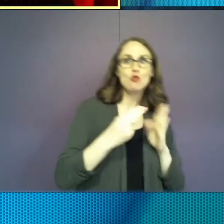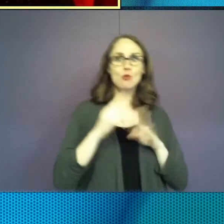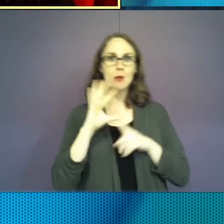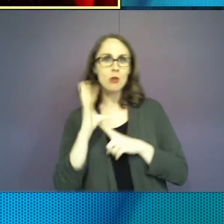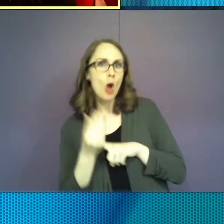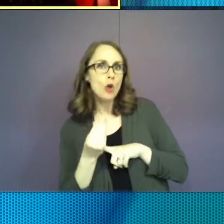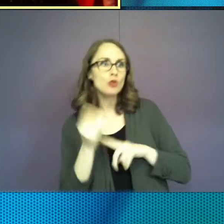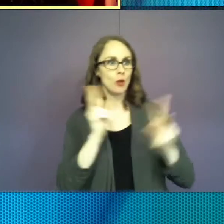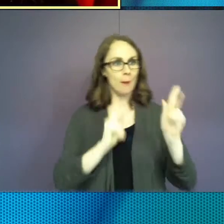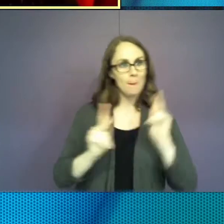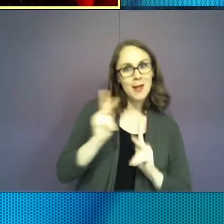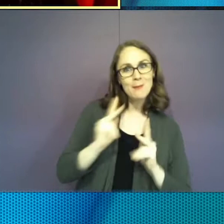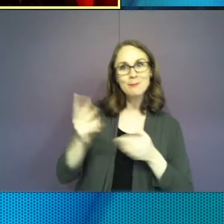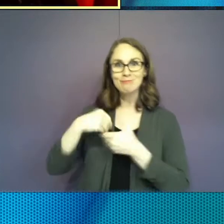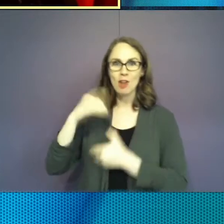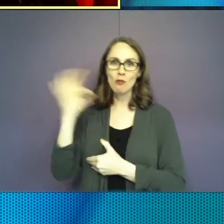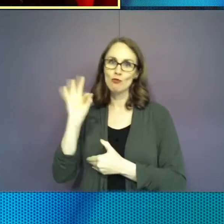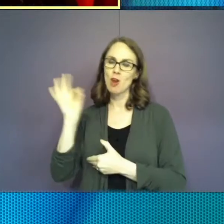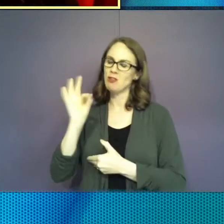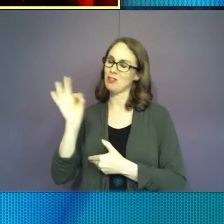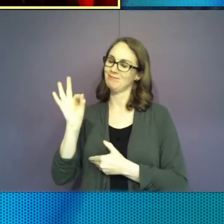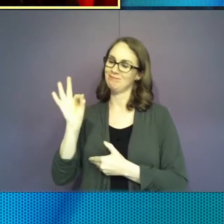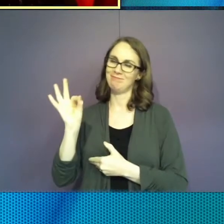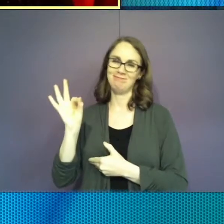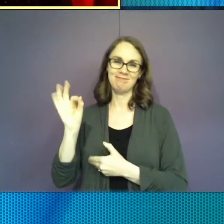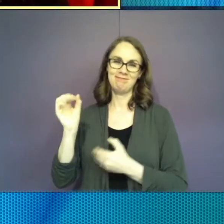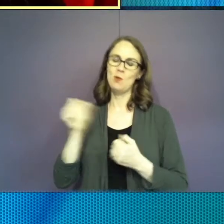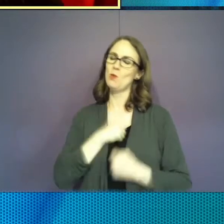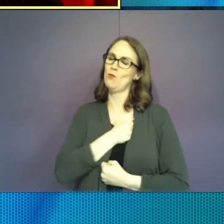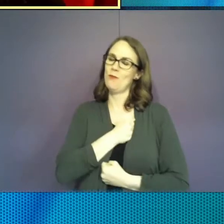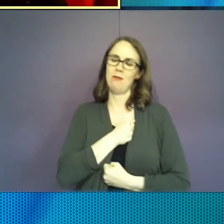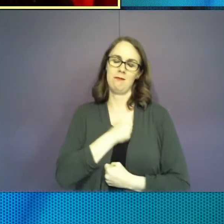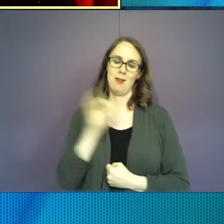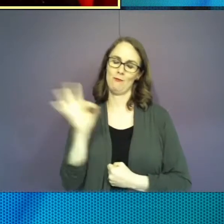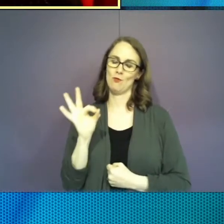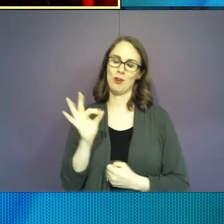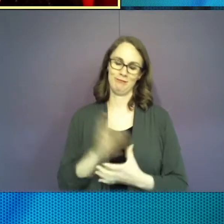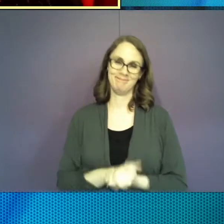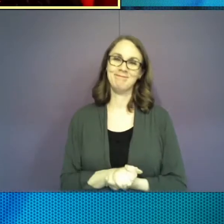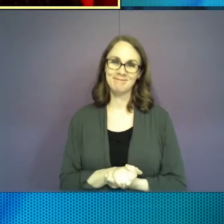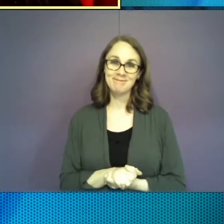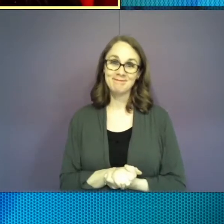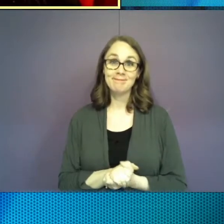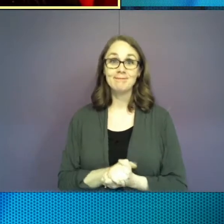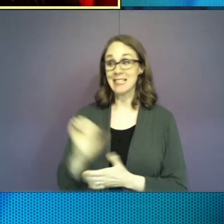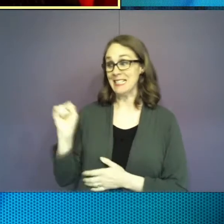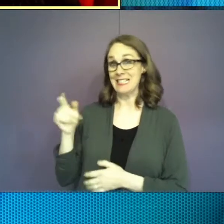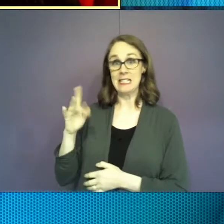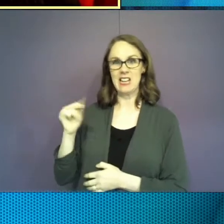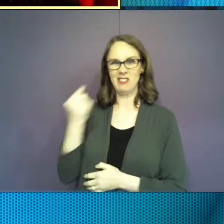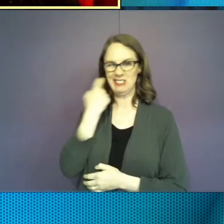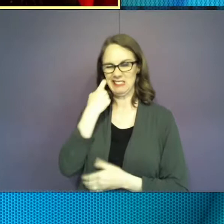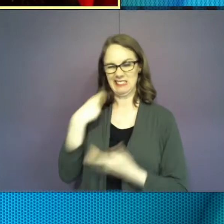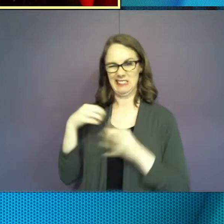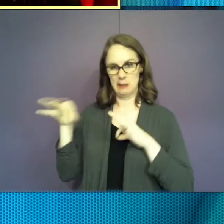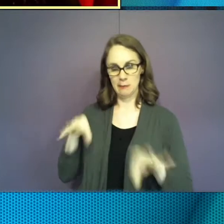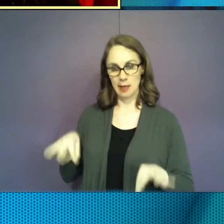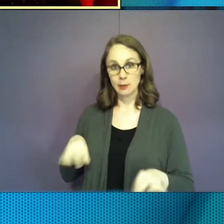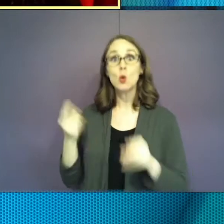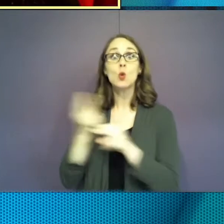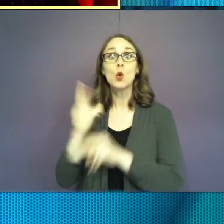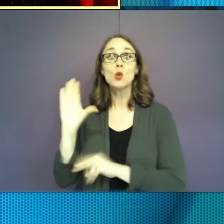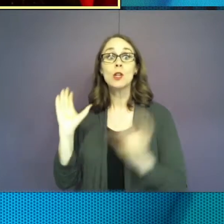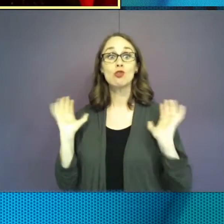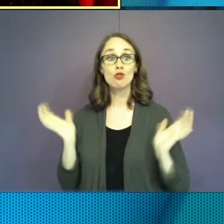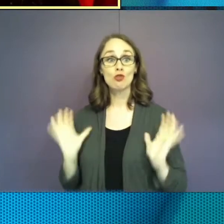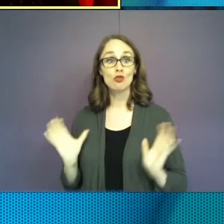the people, and so much more of the town that we all love so much. So as Stephen explained, use the chat feature to